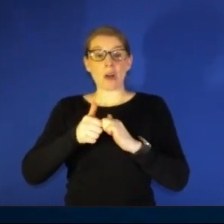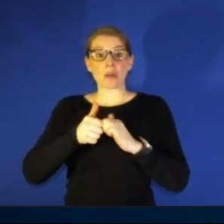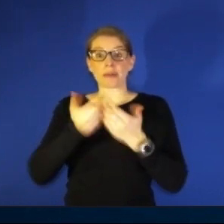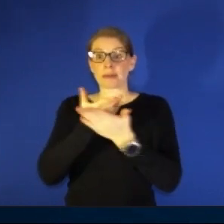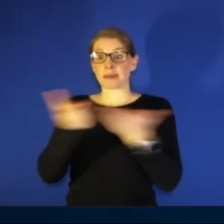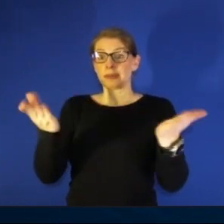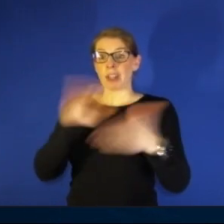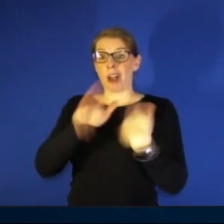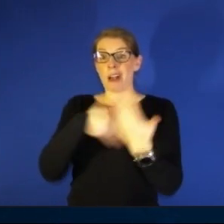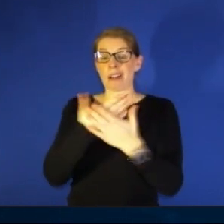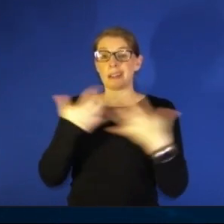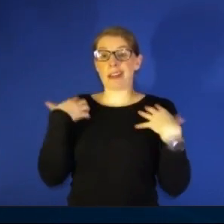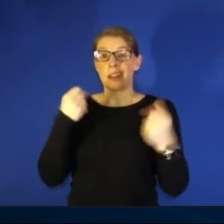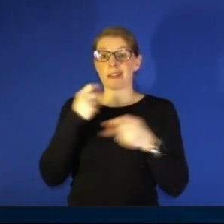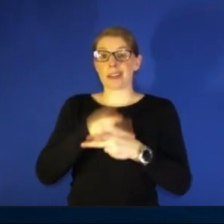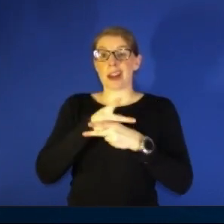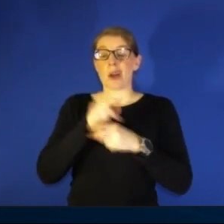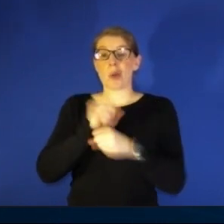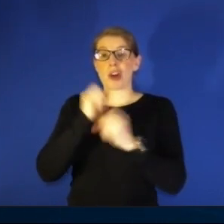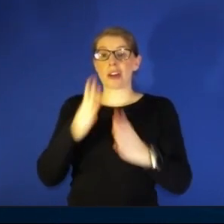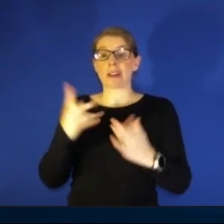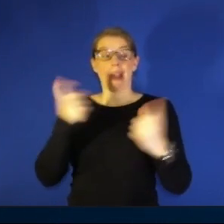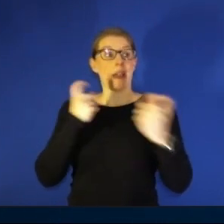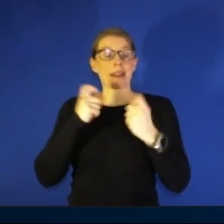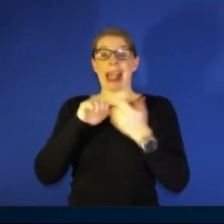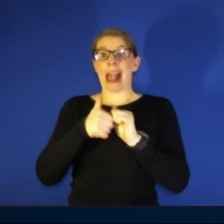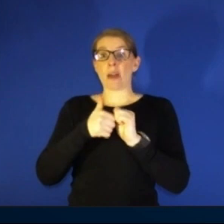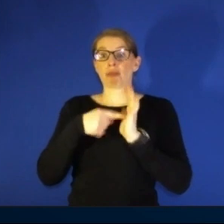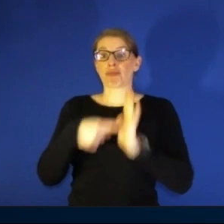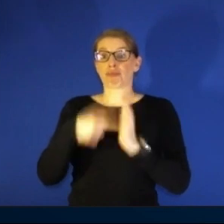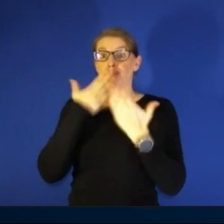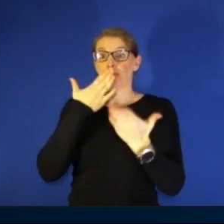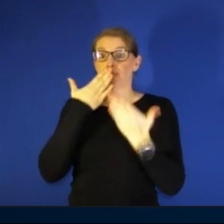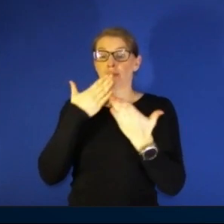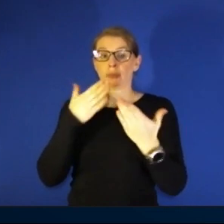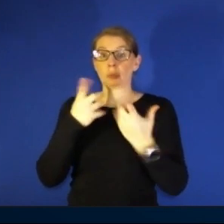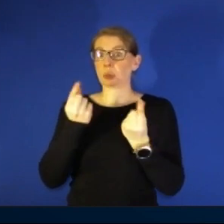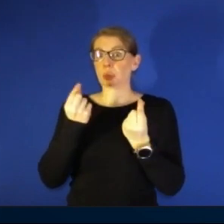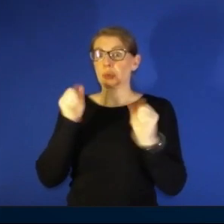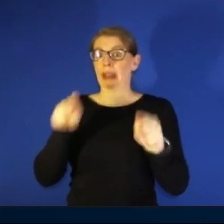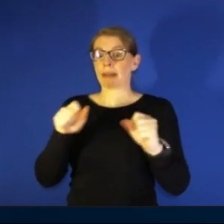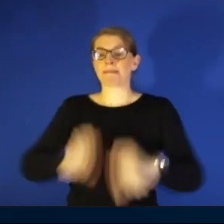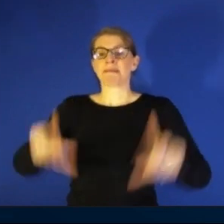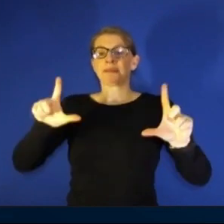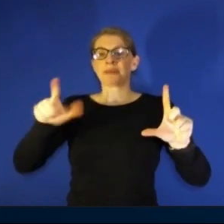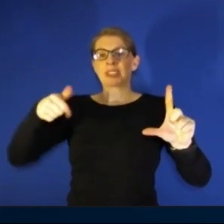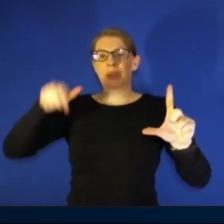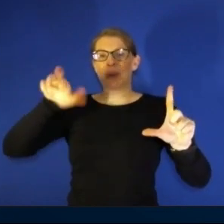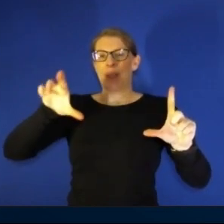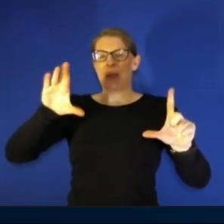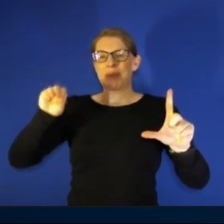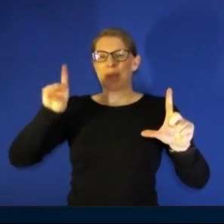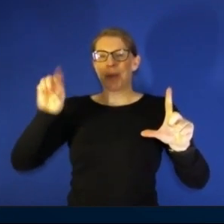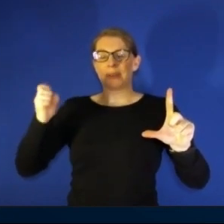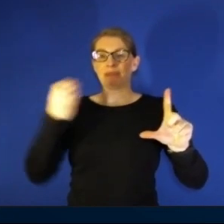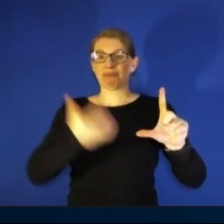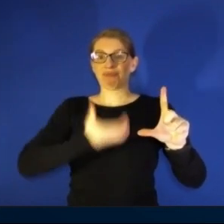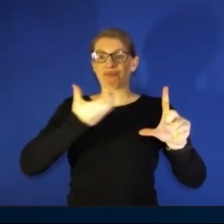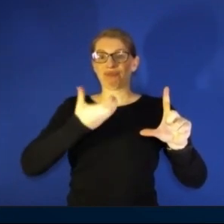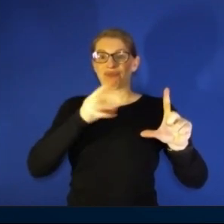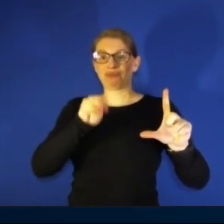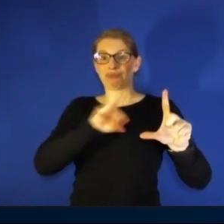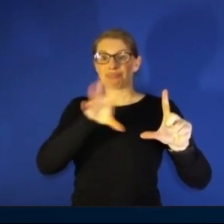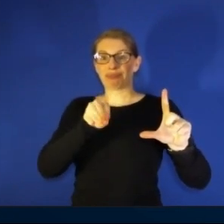workers. Many of you ask quite often how you can show your gratitude. On your screen right now is a QR code, so you can do just that. Just open your camera on your